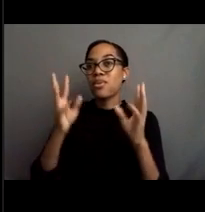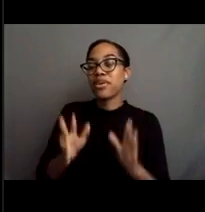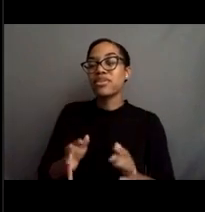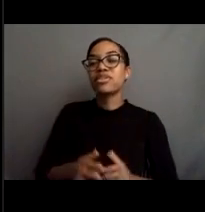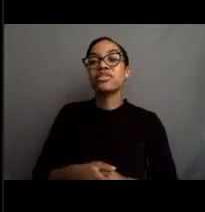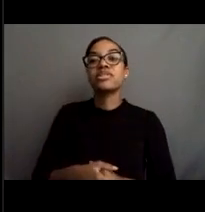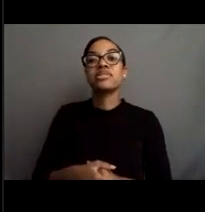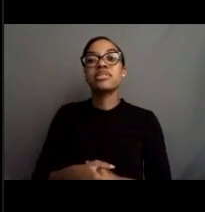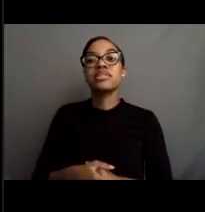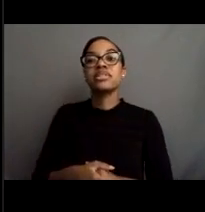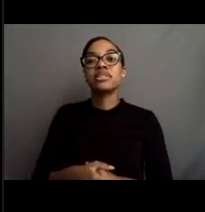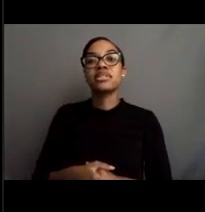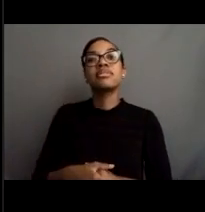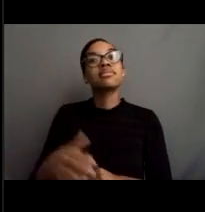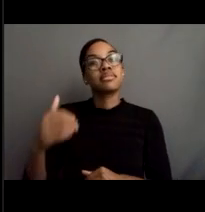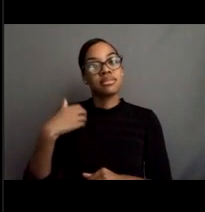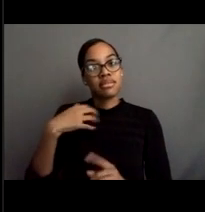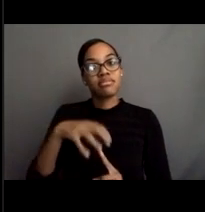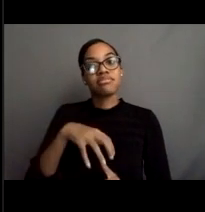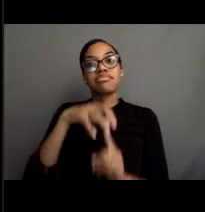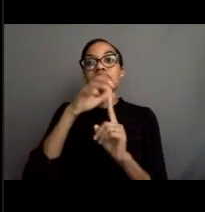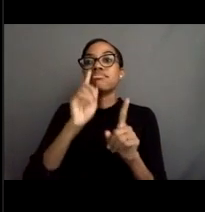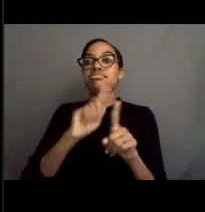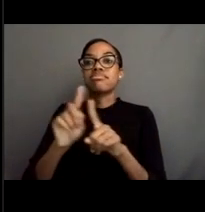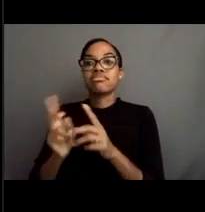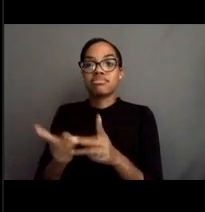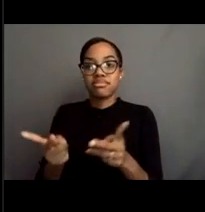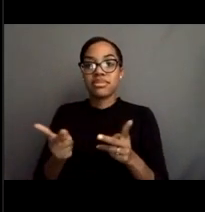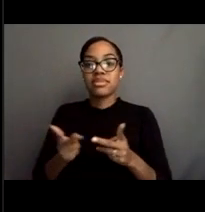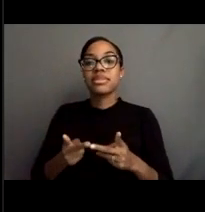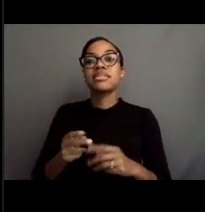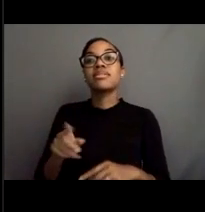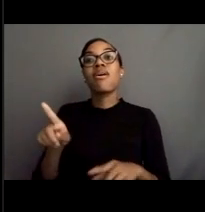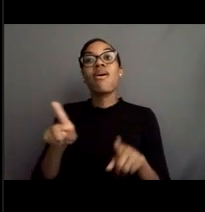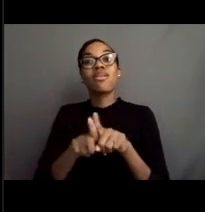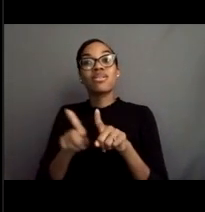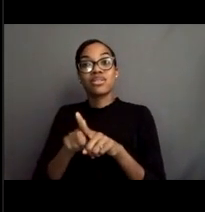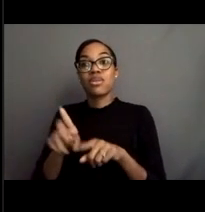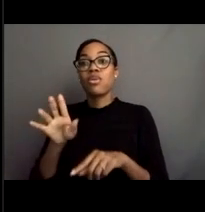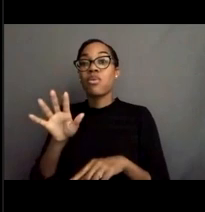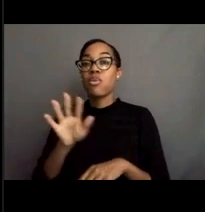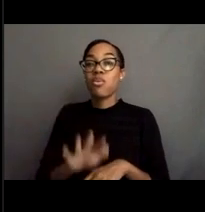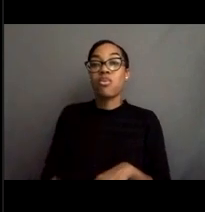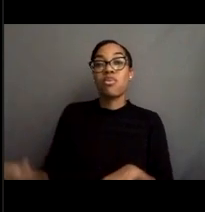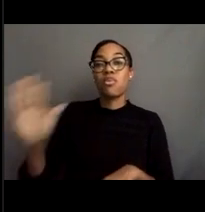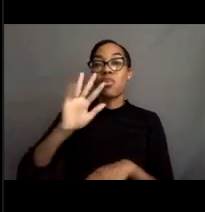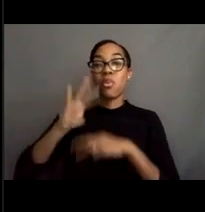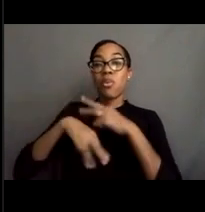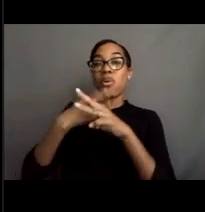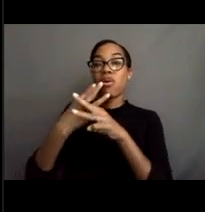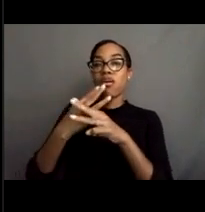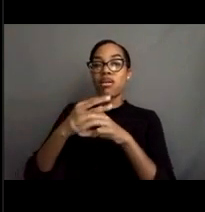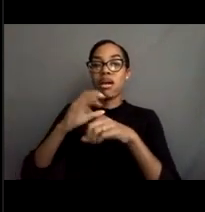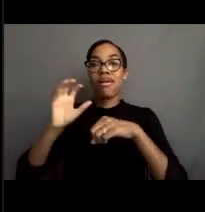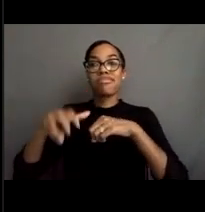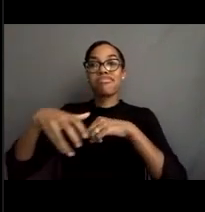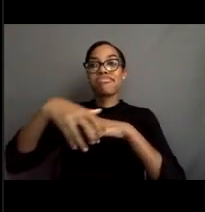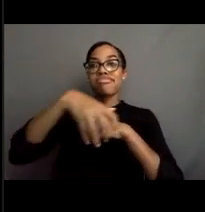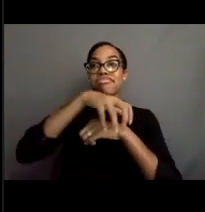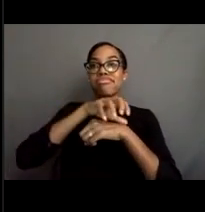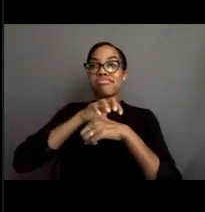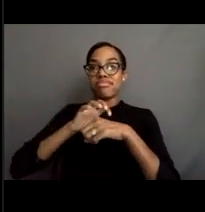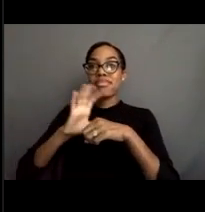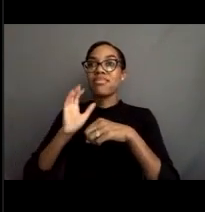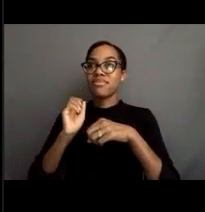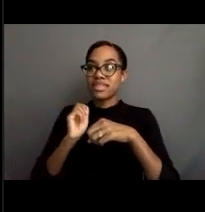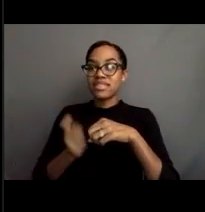States and everywhere we have a weather service office, but we also launch weather balloons really worldwide. So we launch about 92 of them